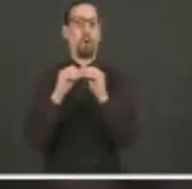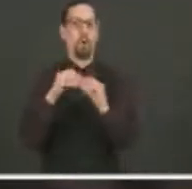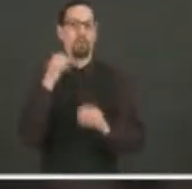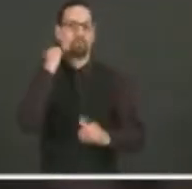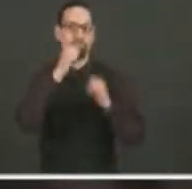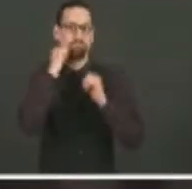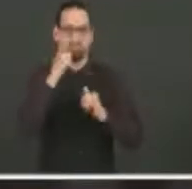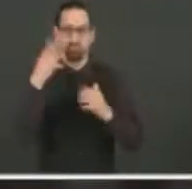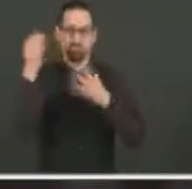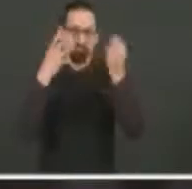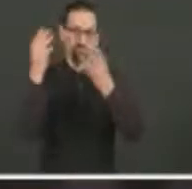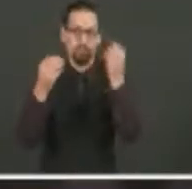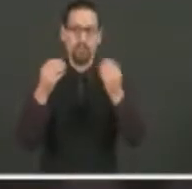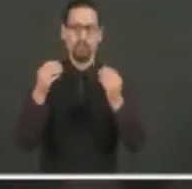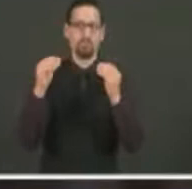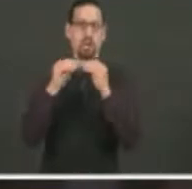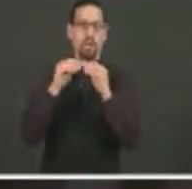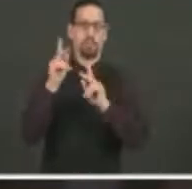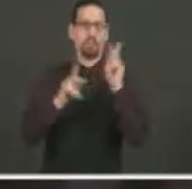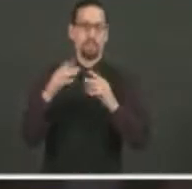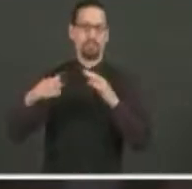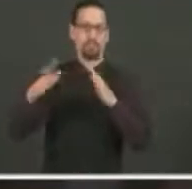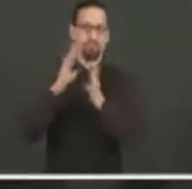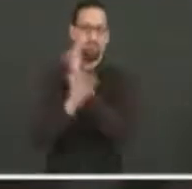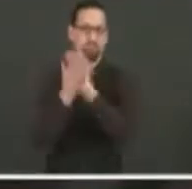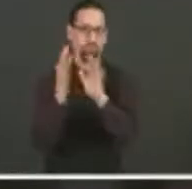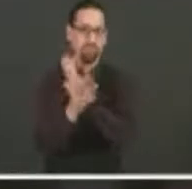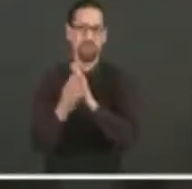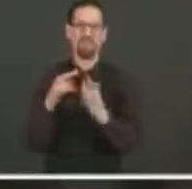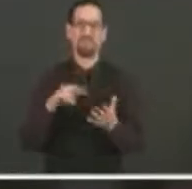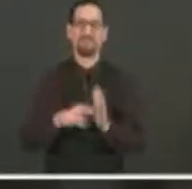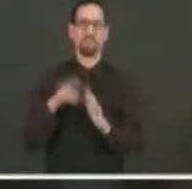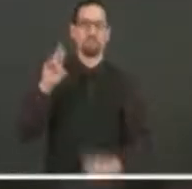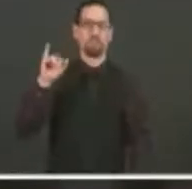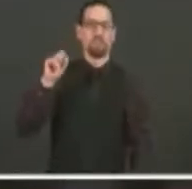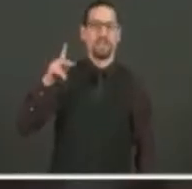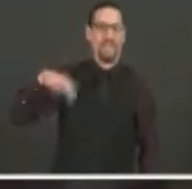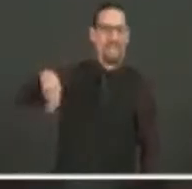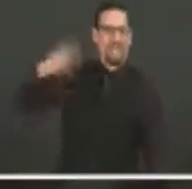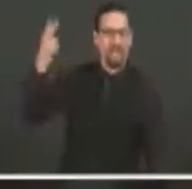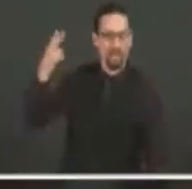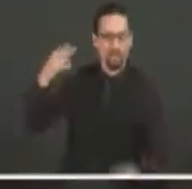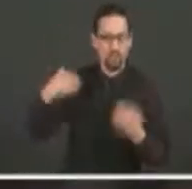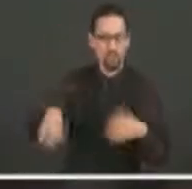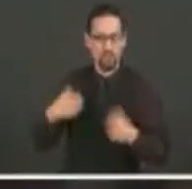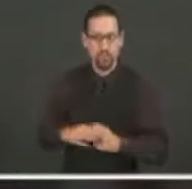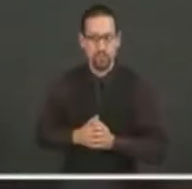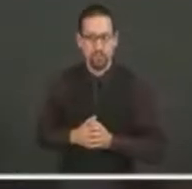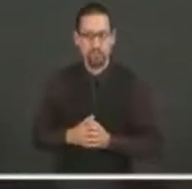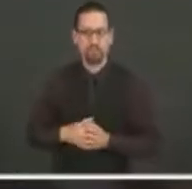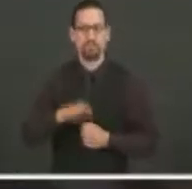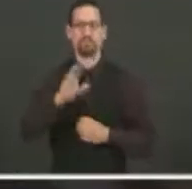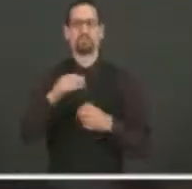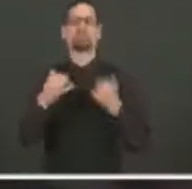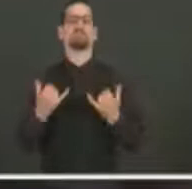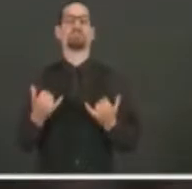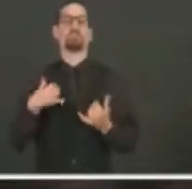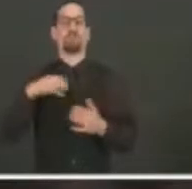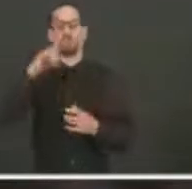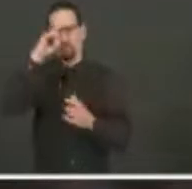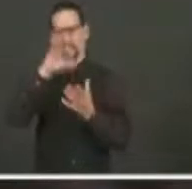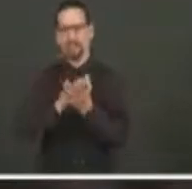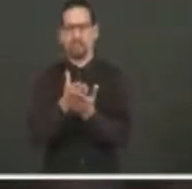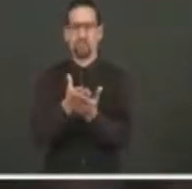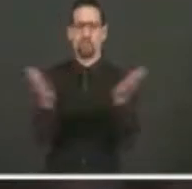the greater your risk. So I'll finish with saying that we believe in you, in Rhode Islanders. We